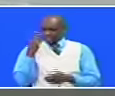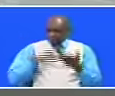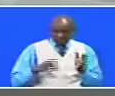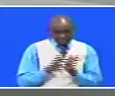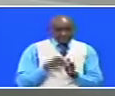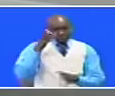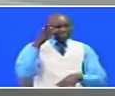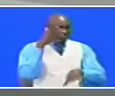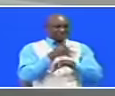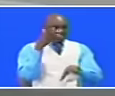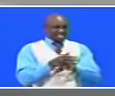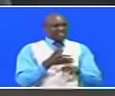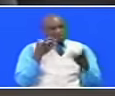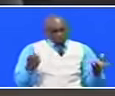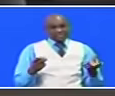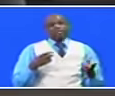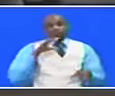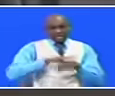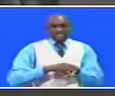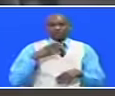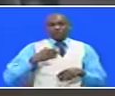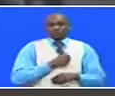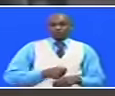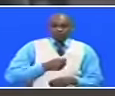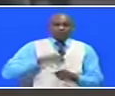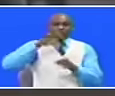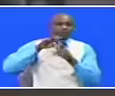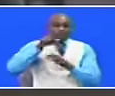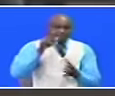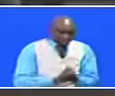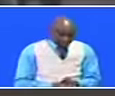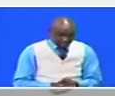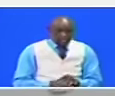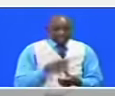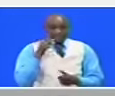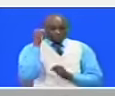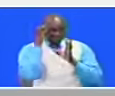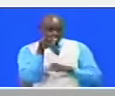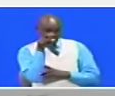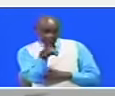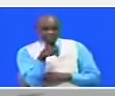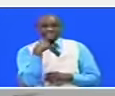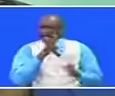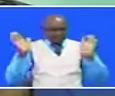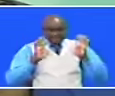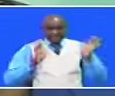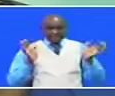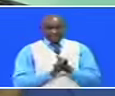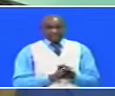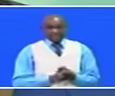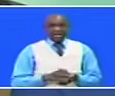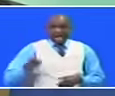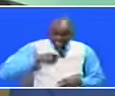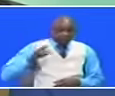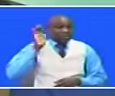of faking his own distress to garner sympathy votes. A claim the politician vehemently denies. We need to discount